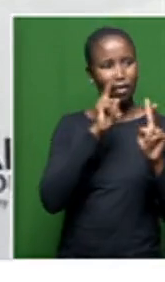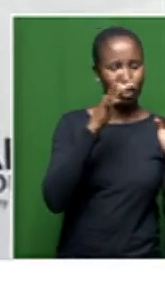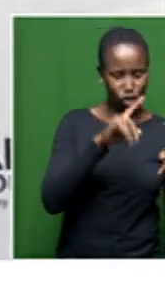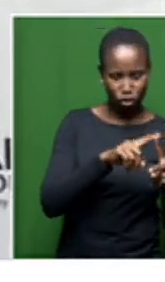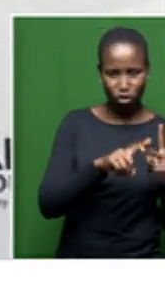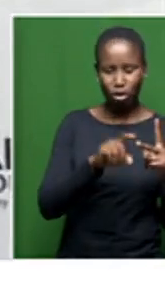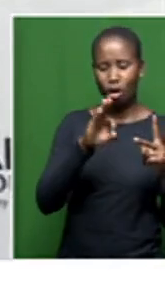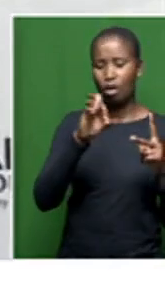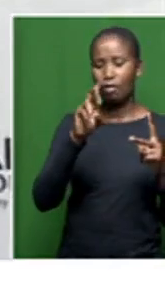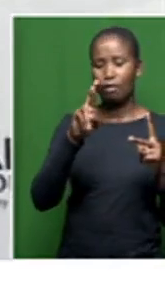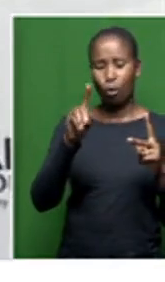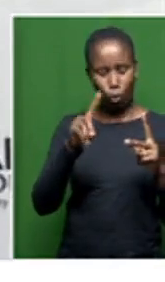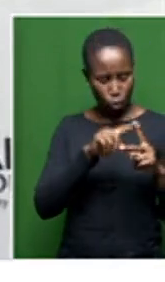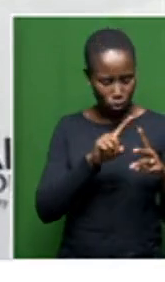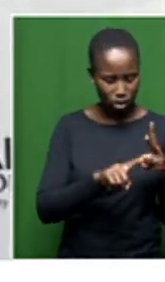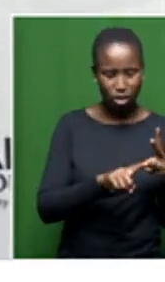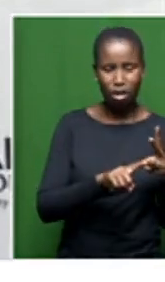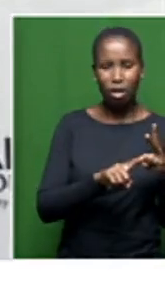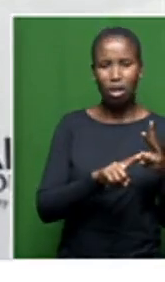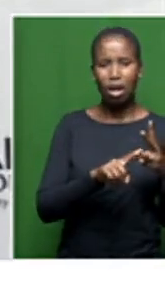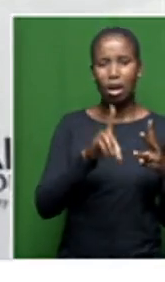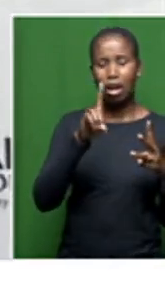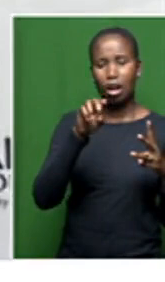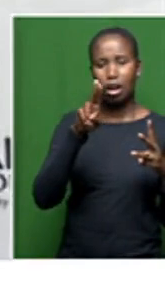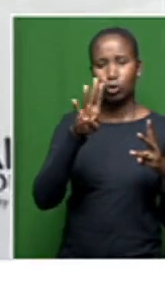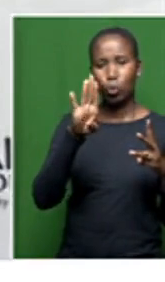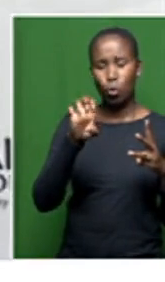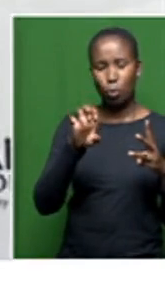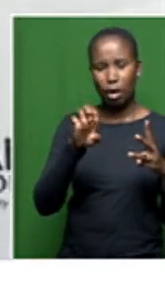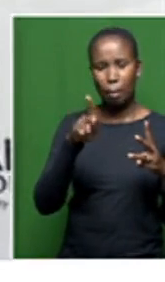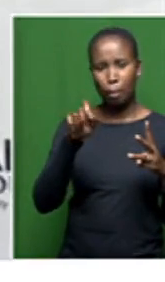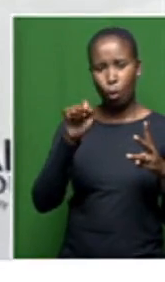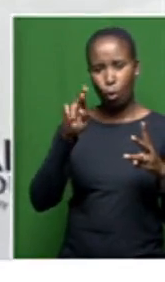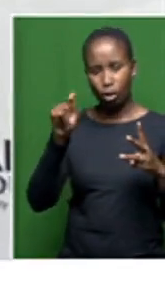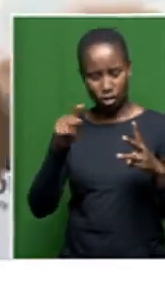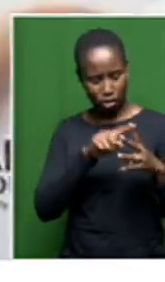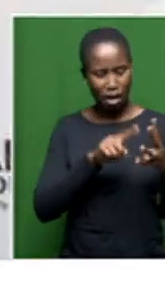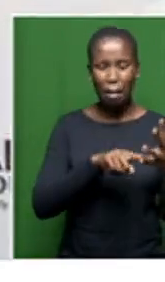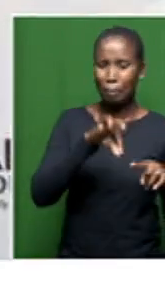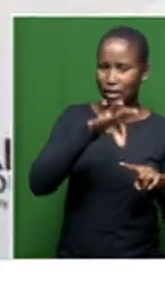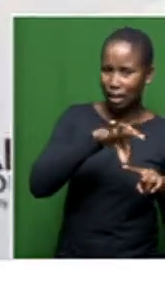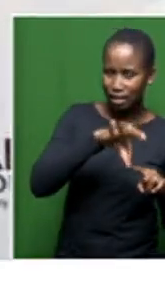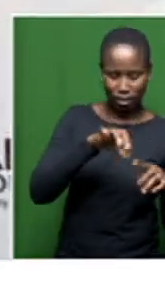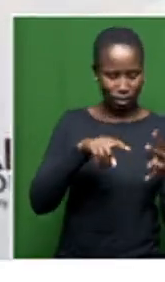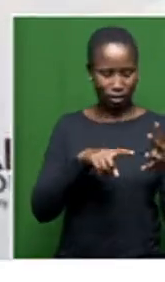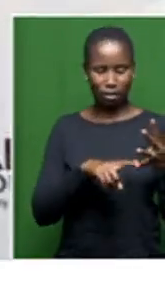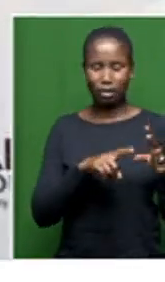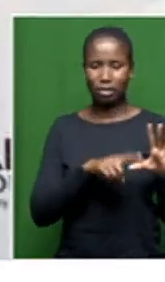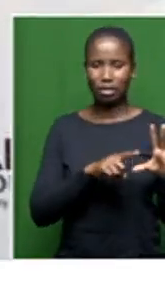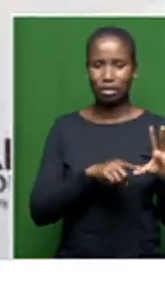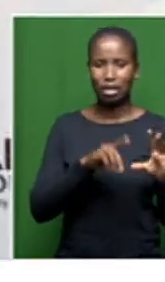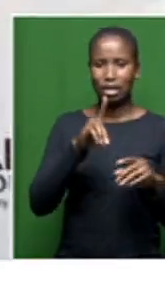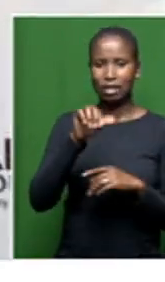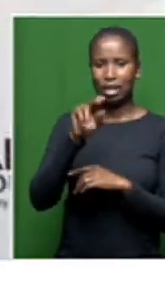president visiting Dubai Trade Port, over time, Mercedes, so Vedanta in the Northern Cape. So when